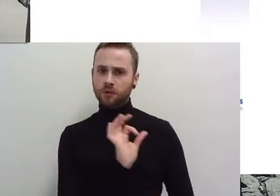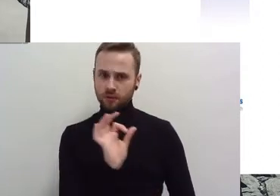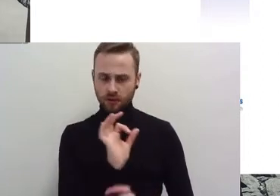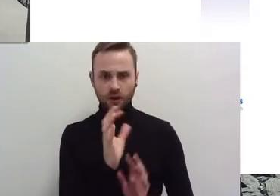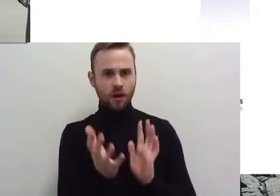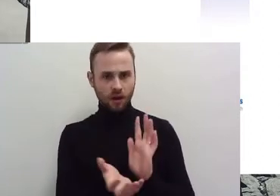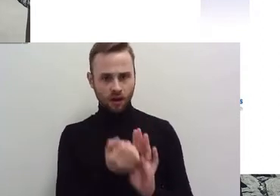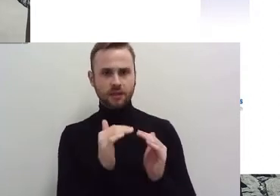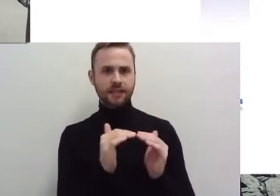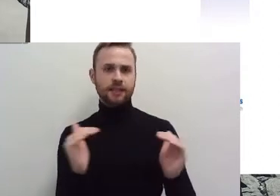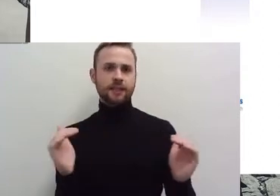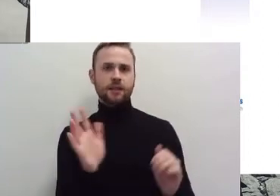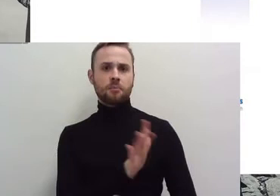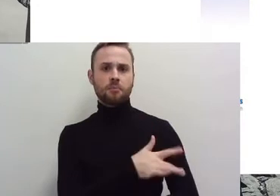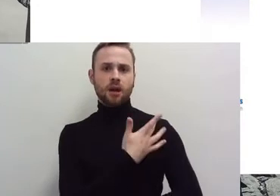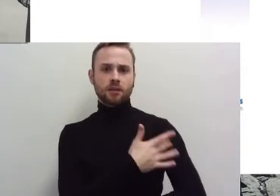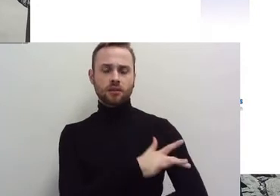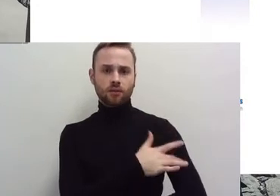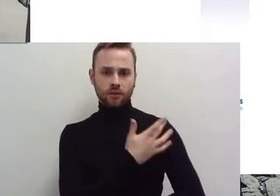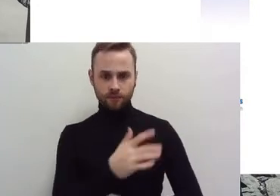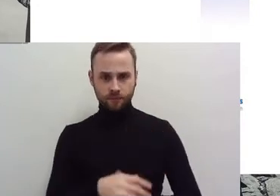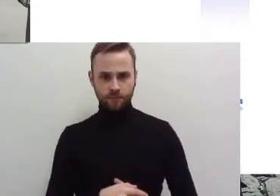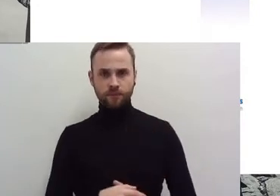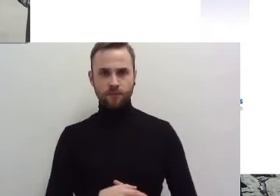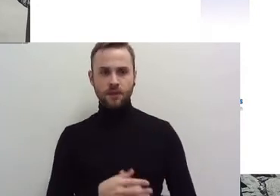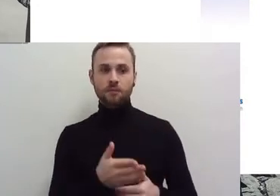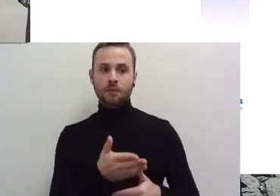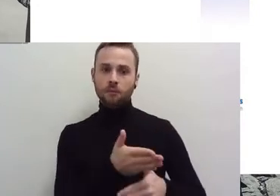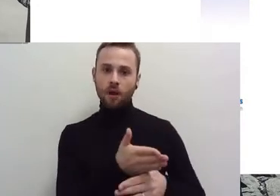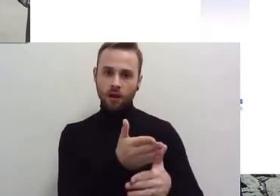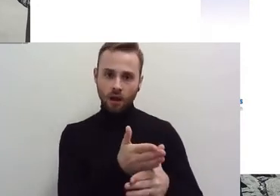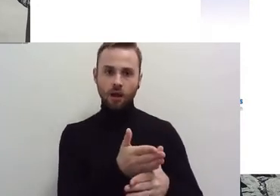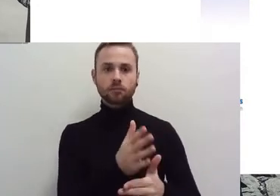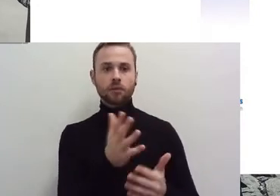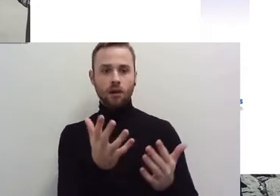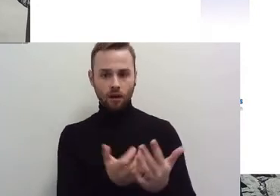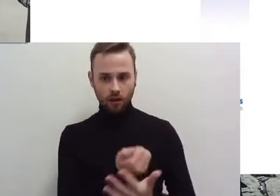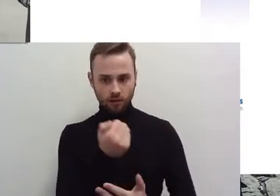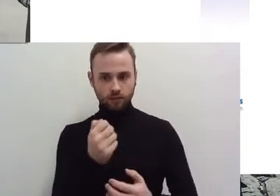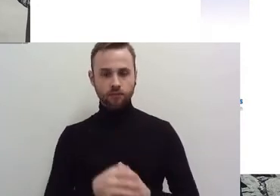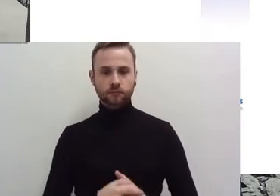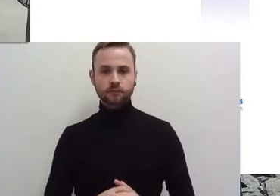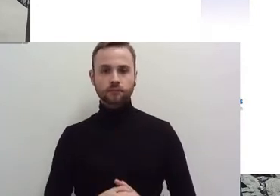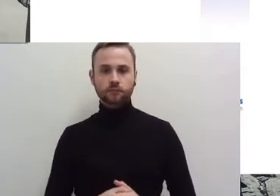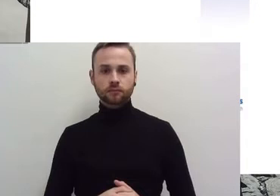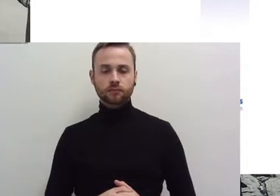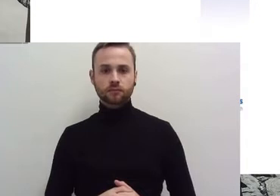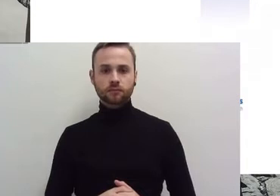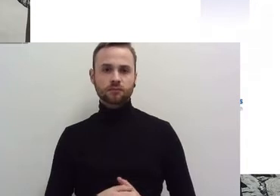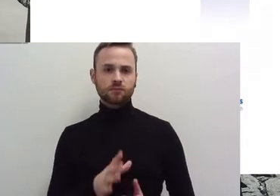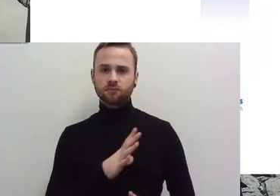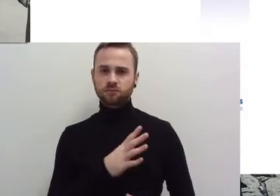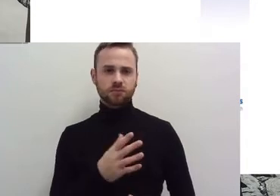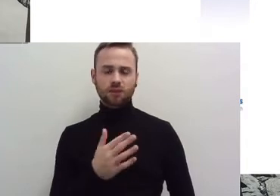they refer to a level of scientific evidence that is not very good, that's not very, very